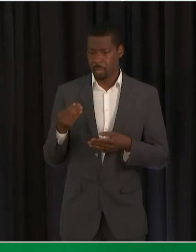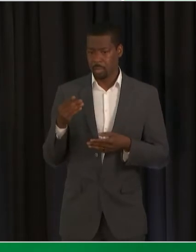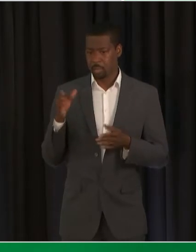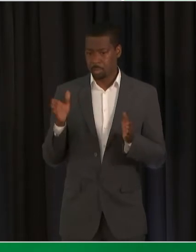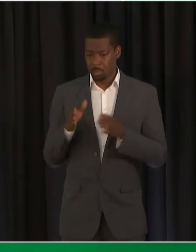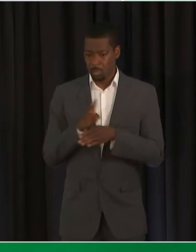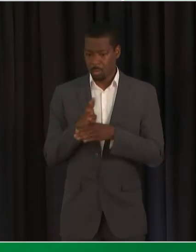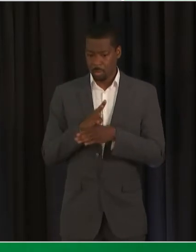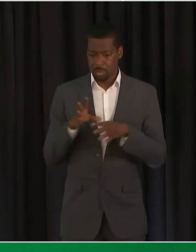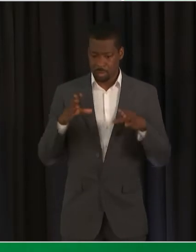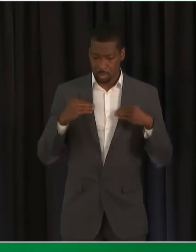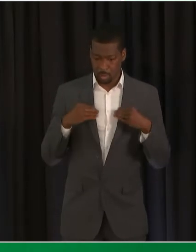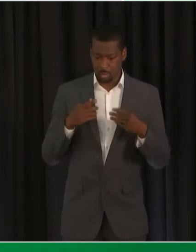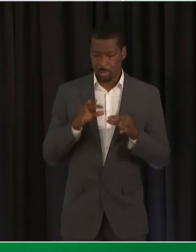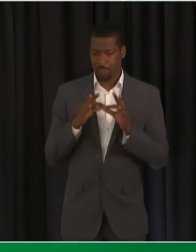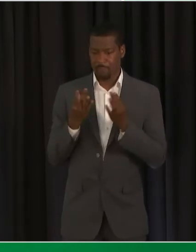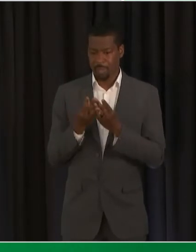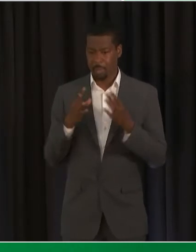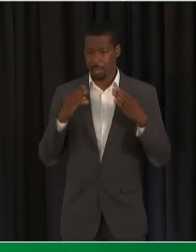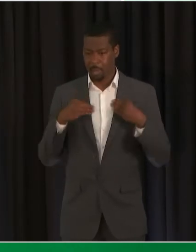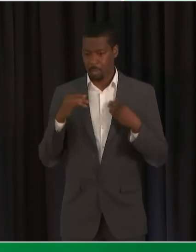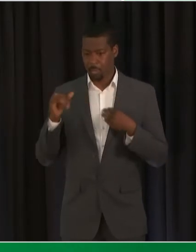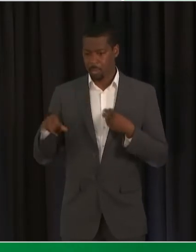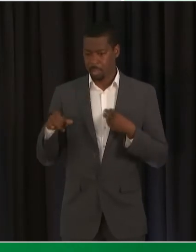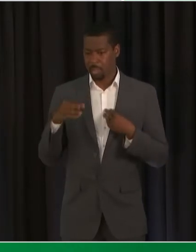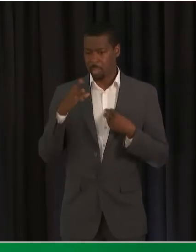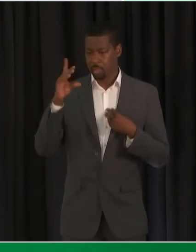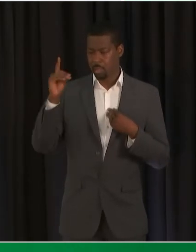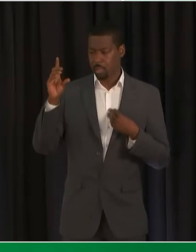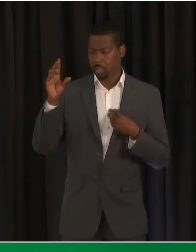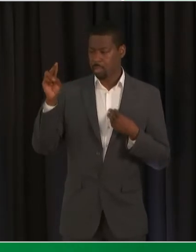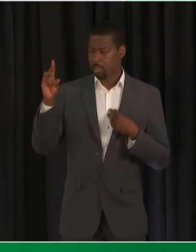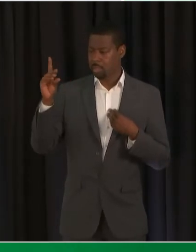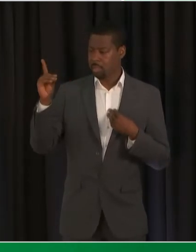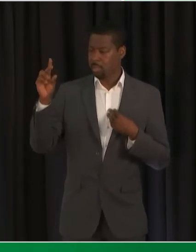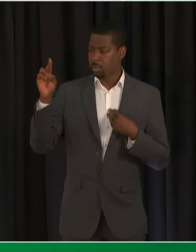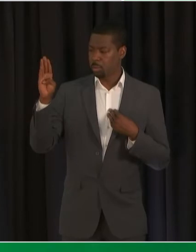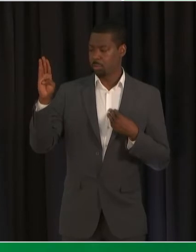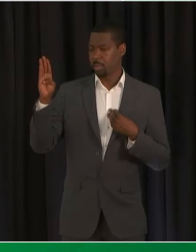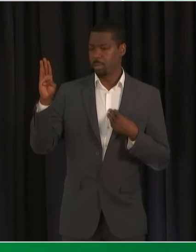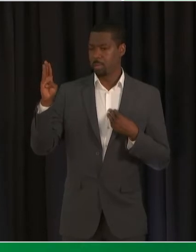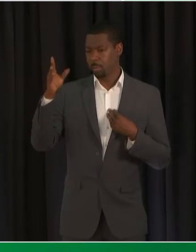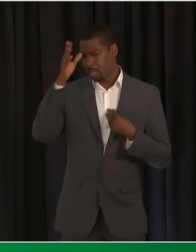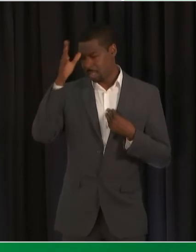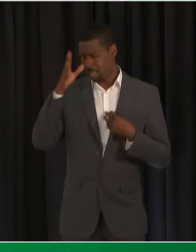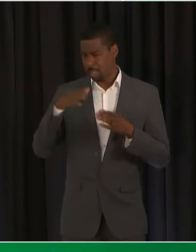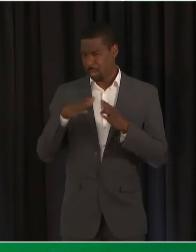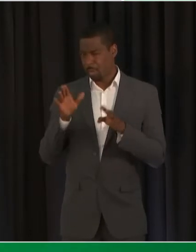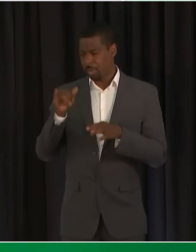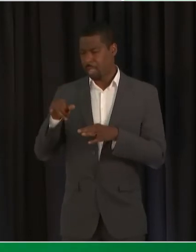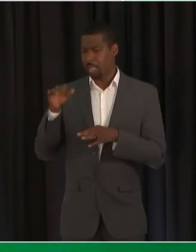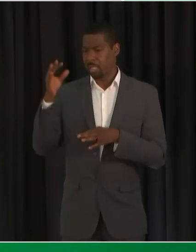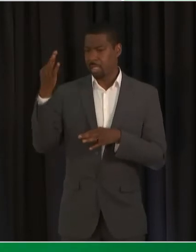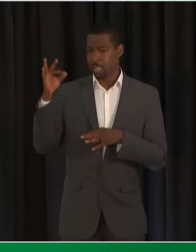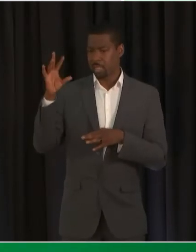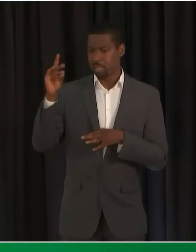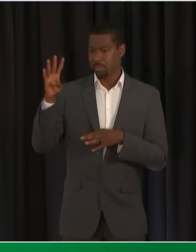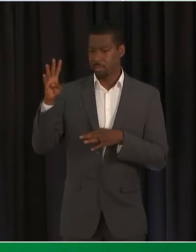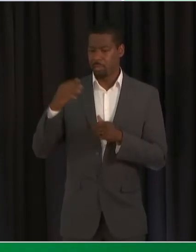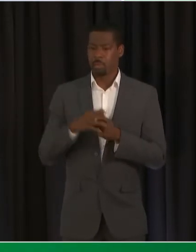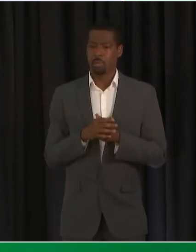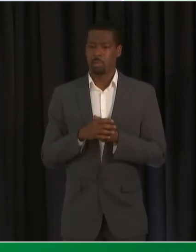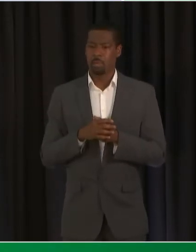business owner. My family has owned the Dubliner Restaurant and Pub on Capitol Hill for almost 5 decades now. My dad opened it up in